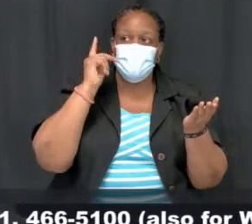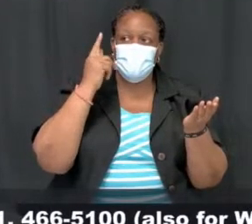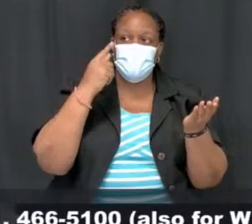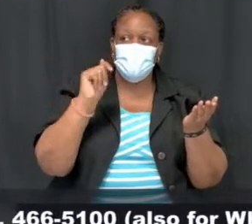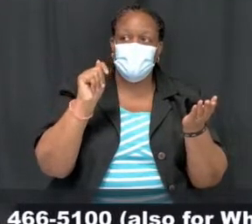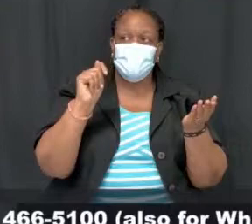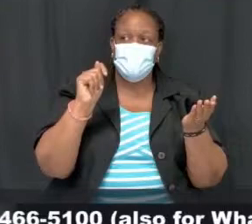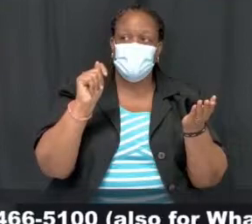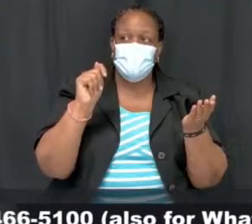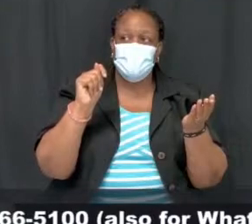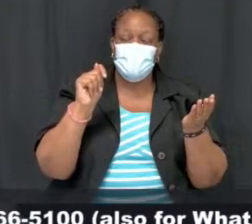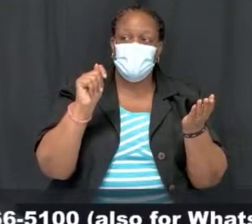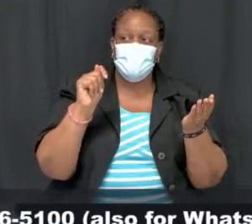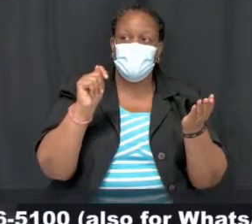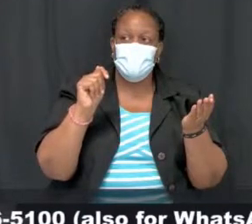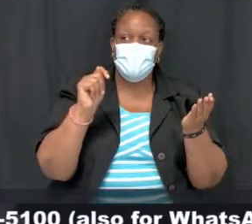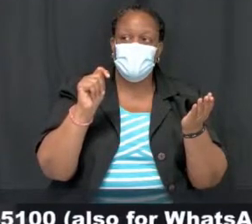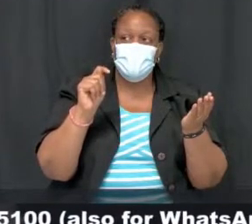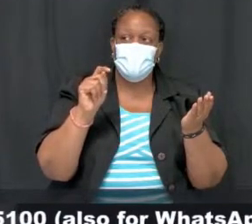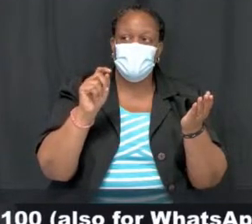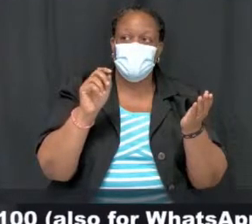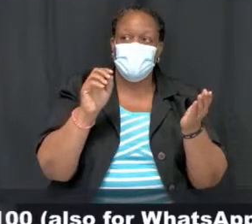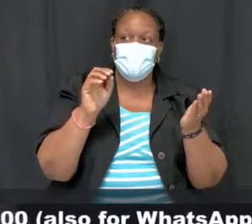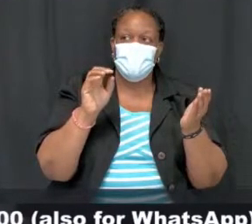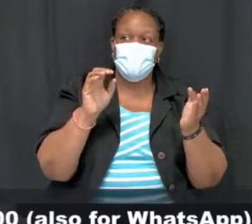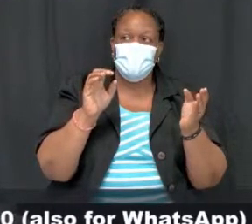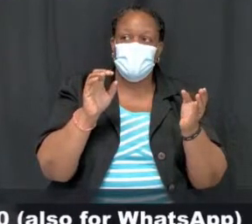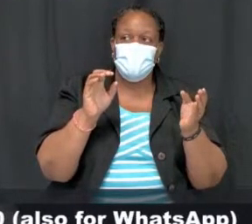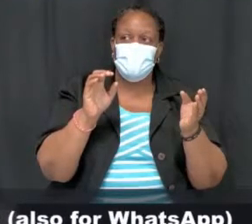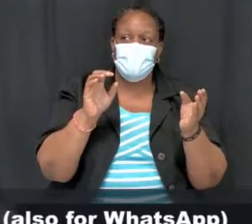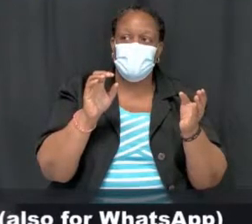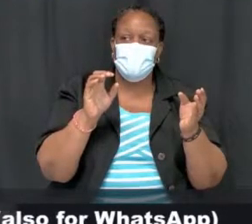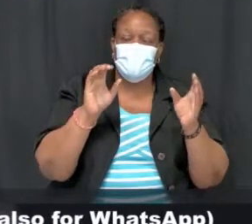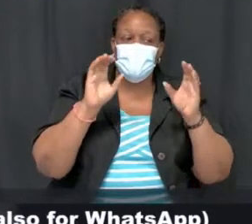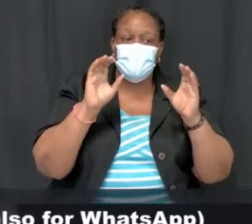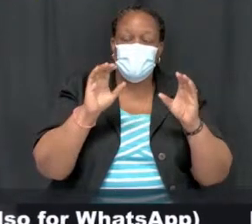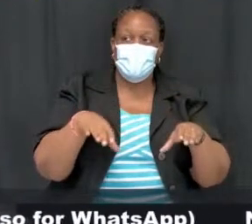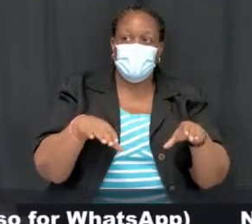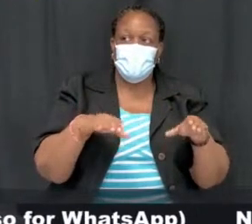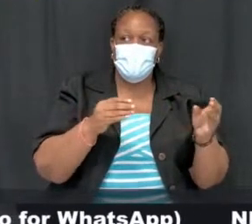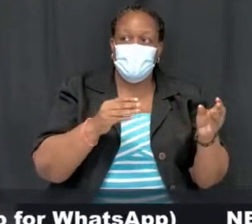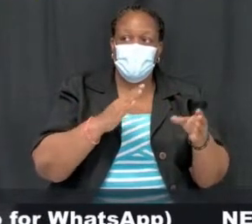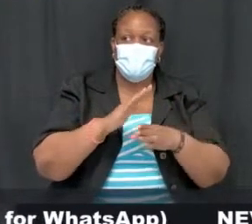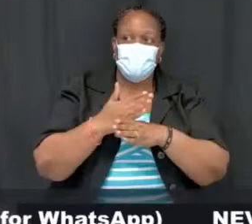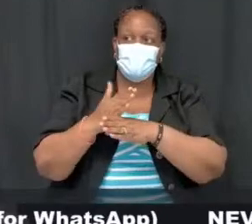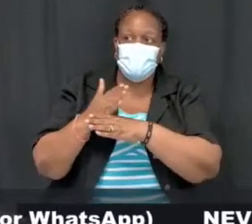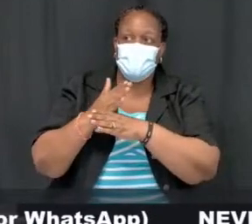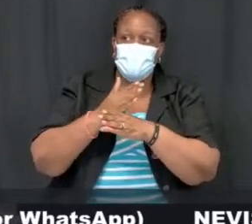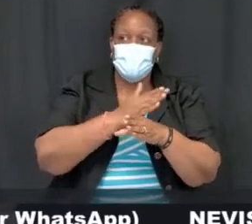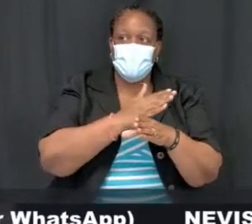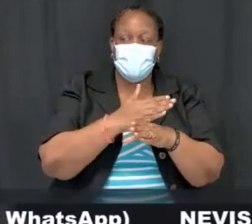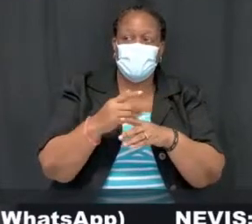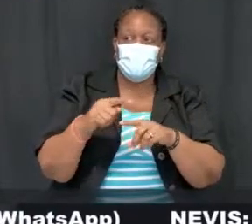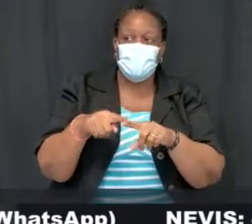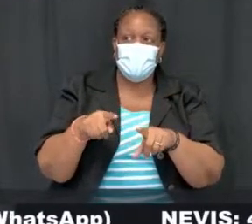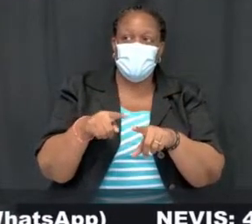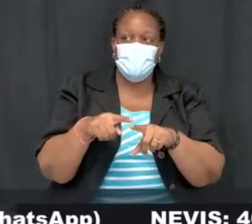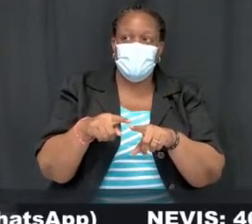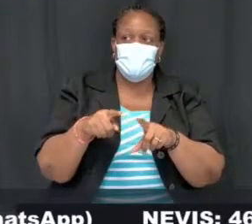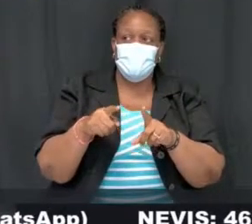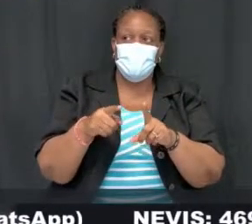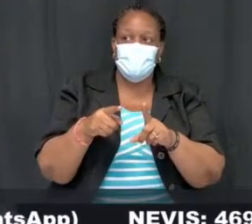vaccines can be adequately distributed from the central medical stores to the